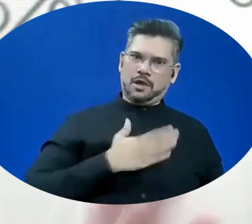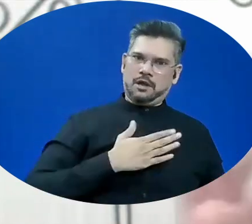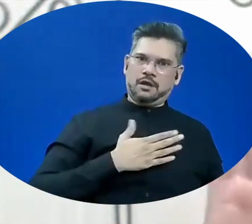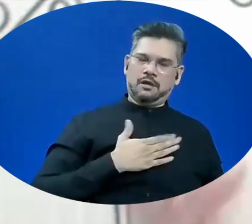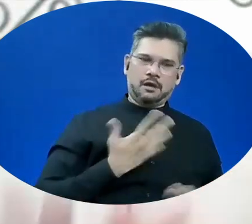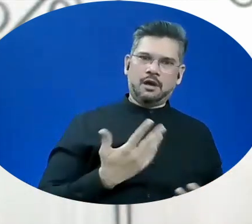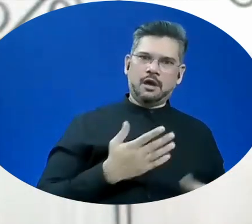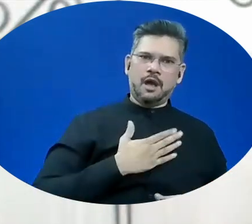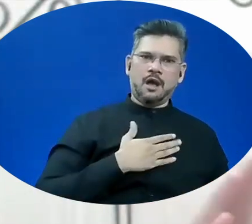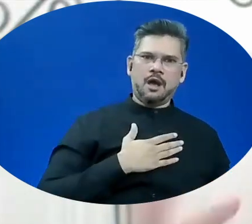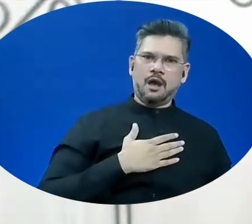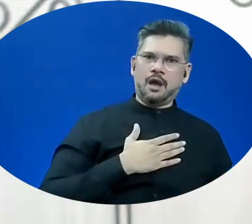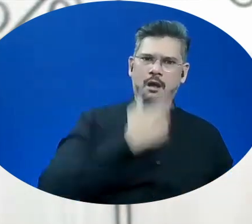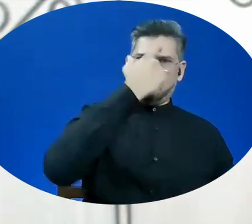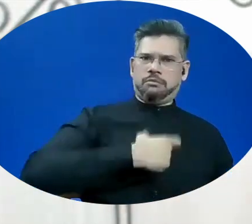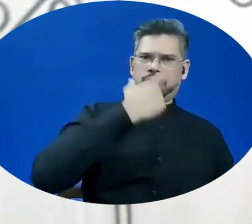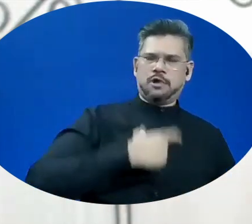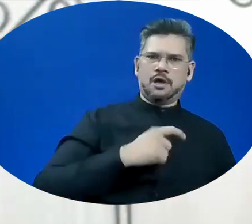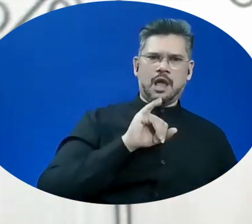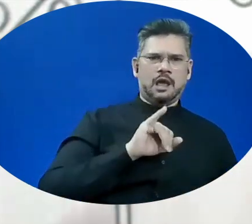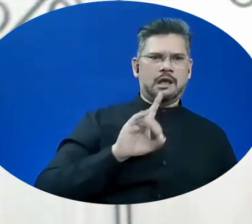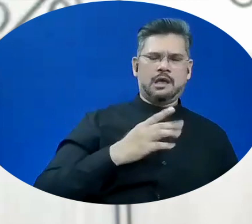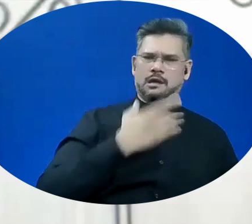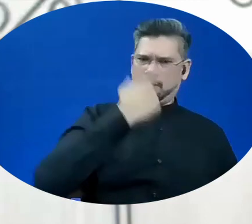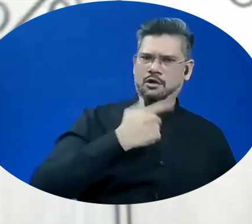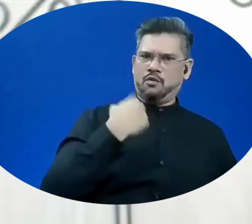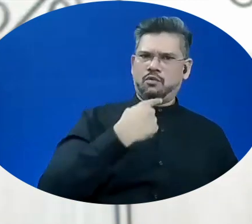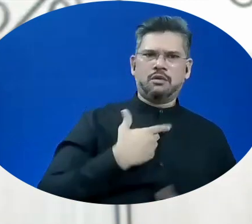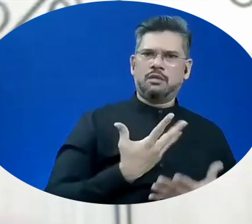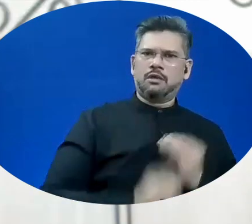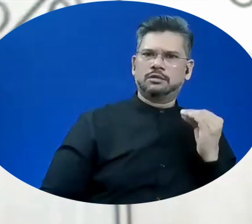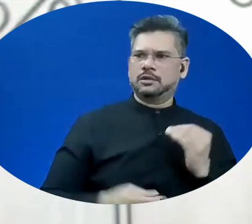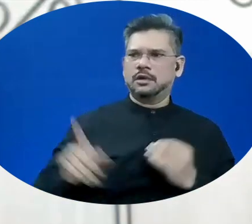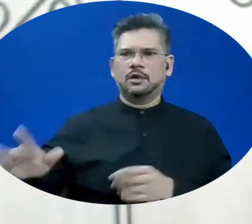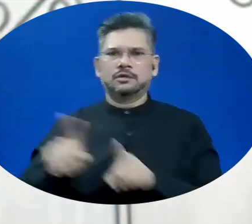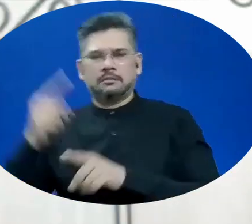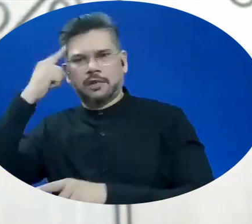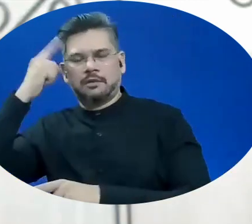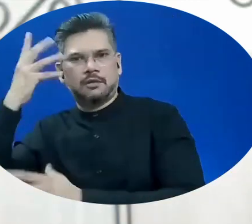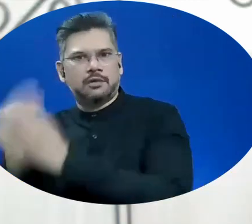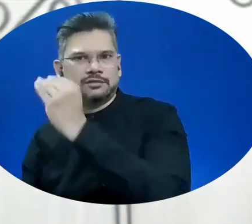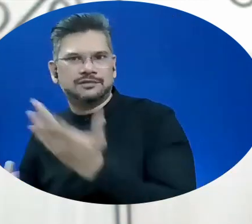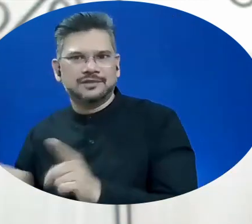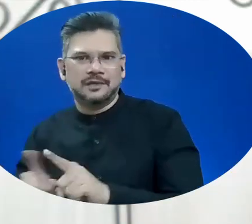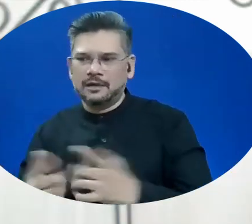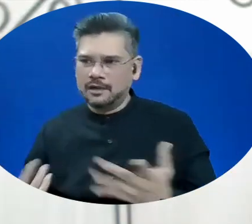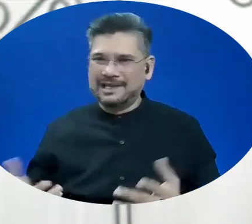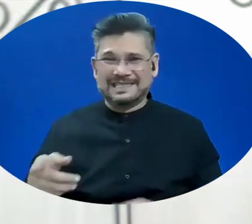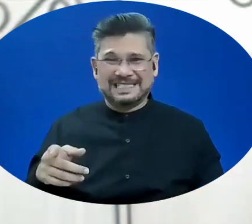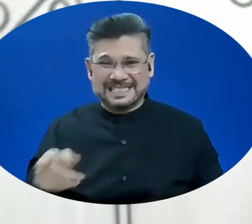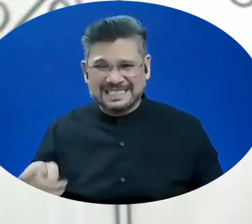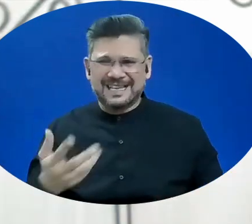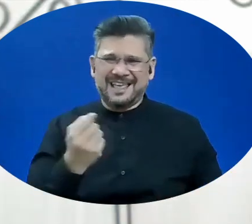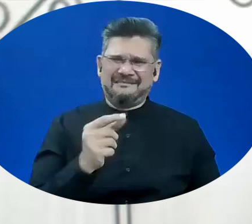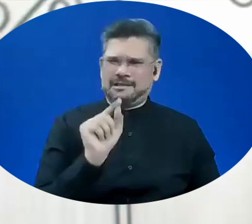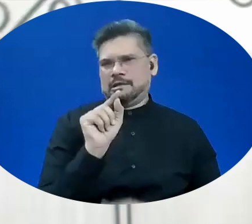So my whole mindset was loss, loss, loss. And because of the stigma, I wanted to protect him, as you do what